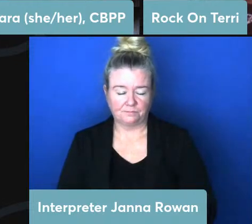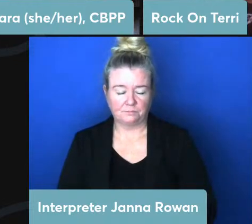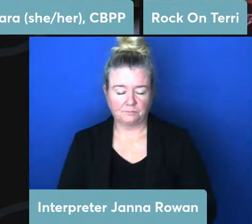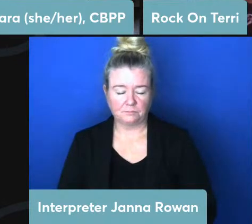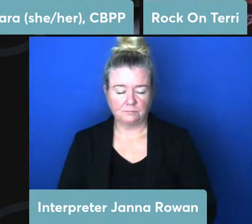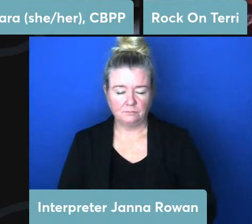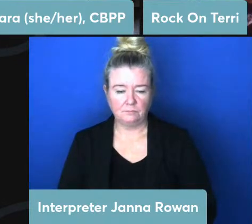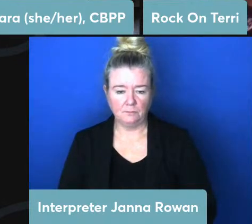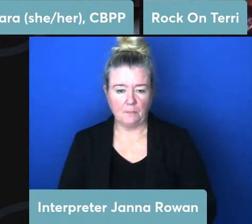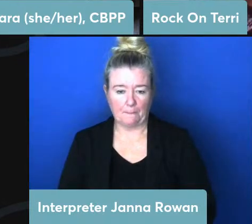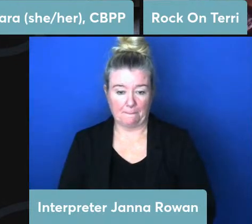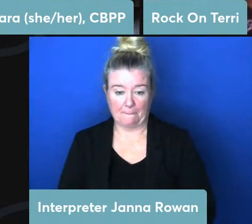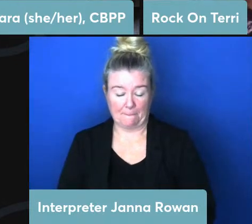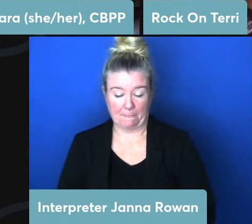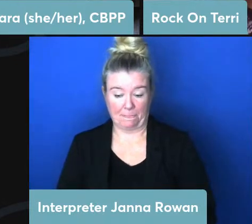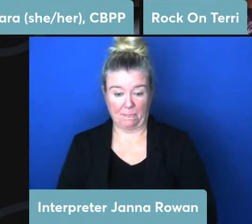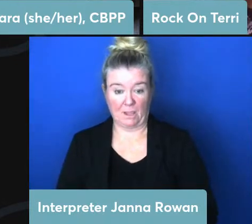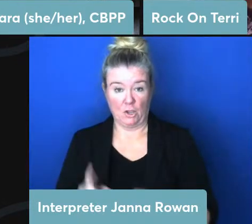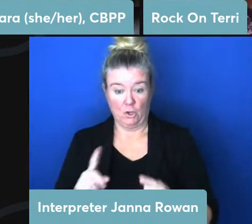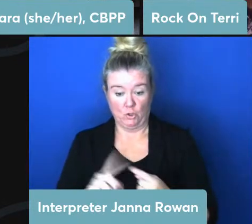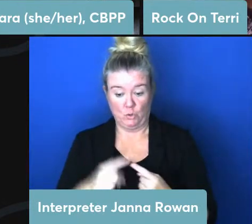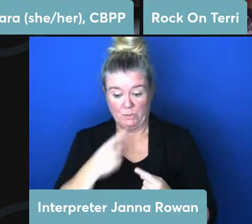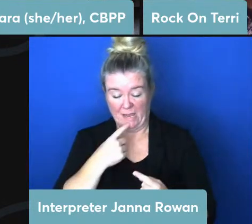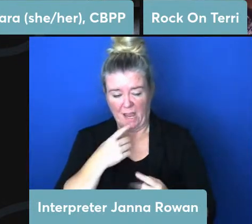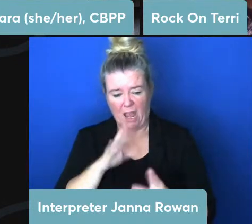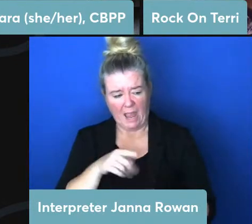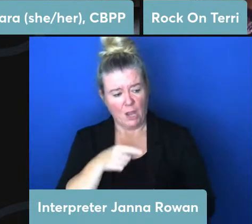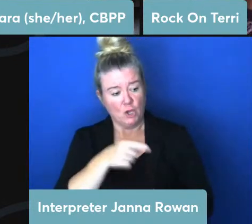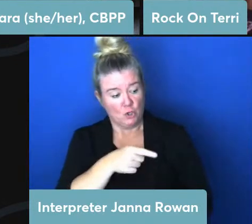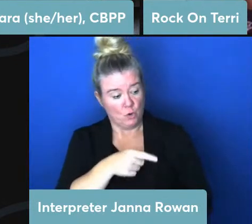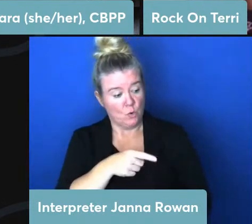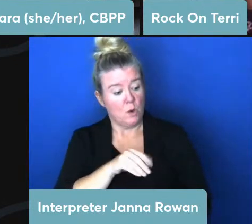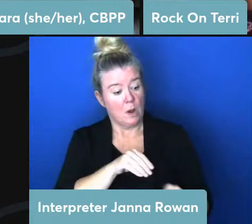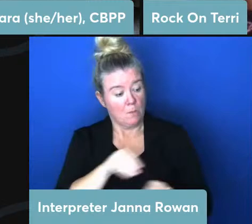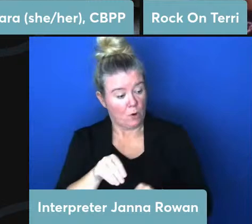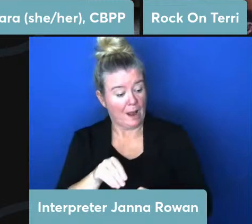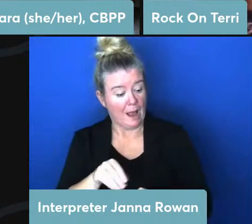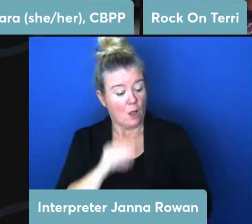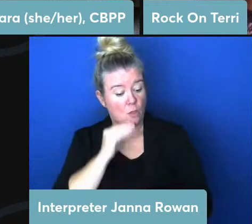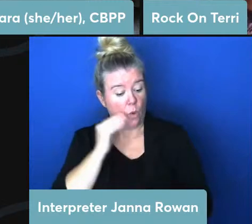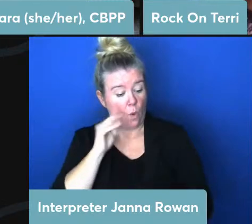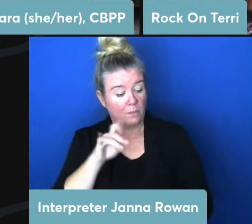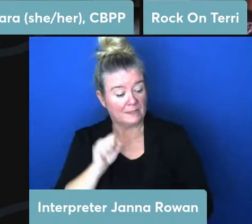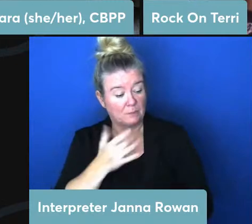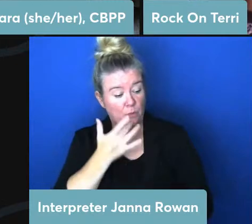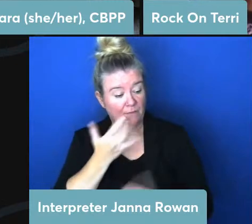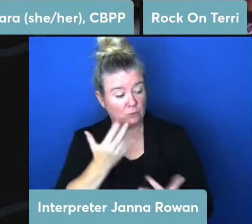because just telling me, hey, you've been put on the homeless